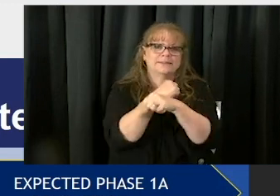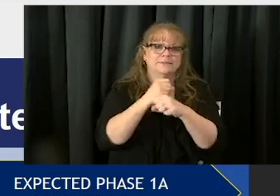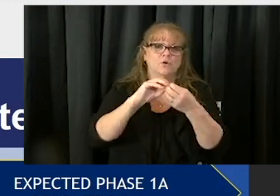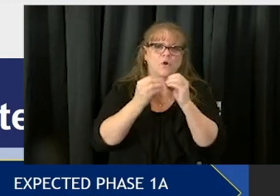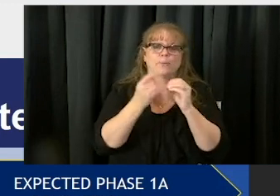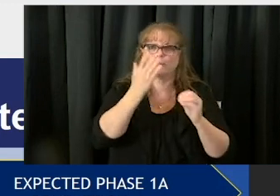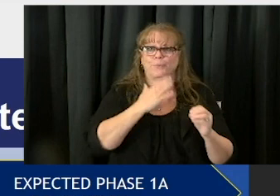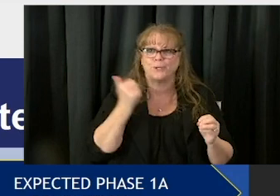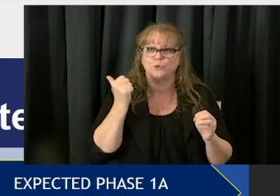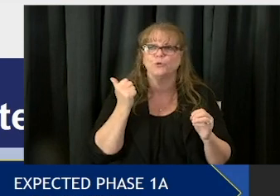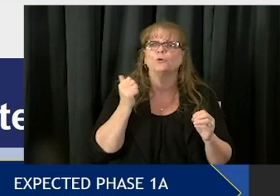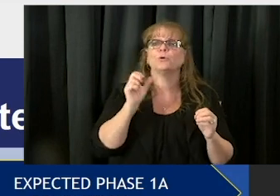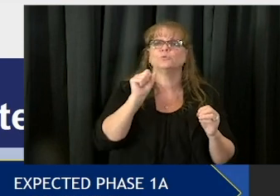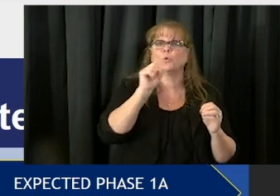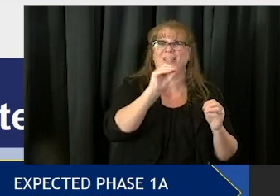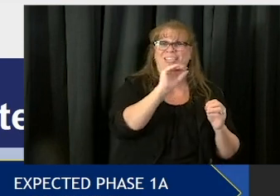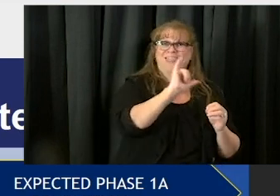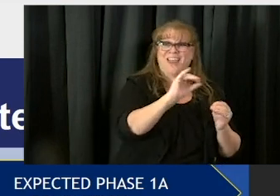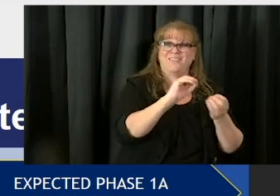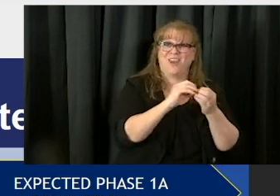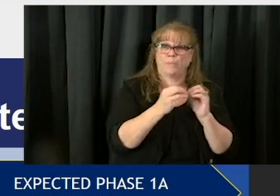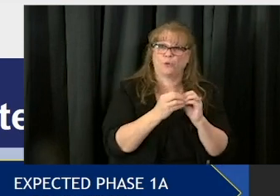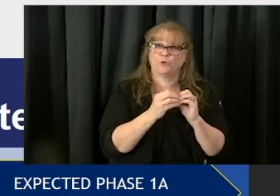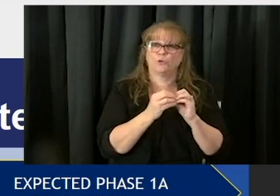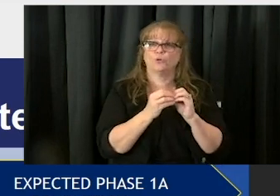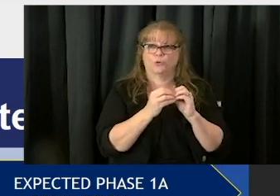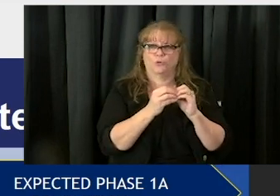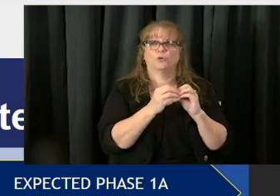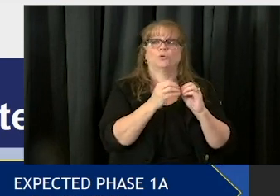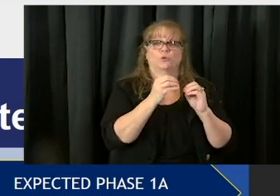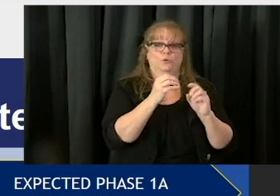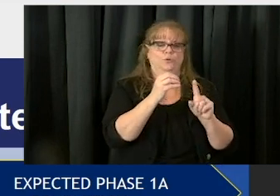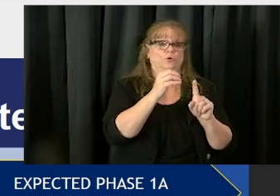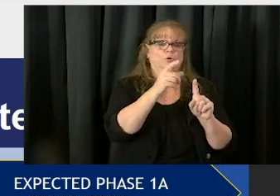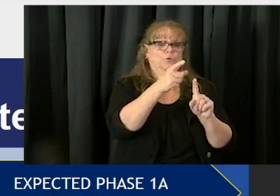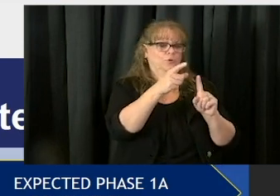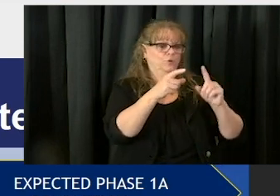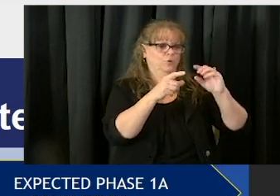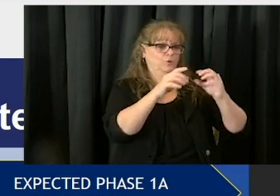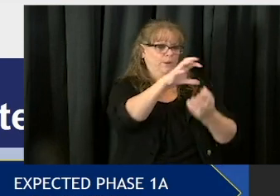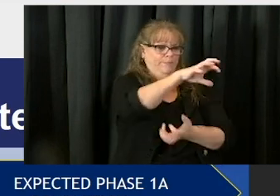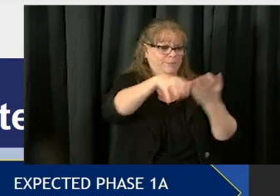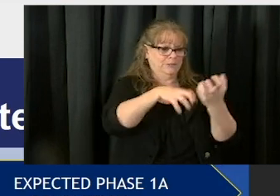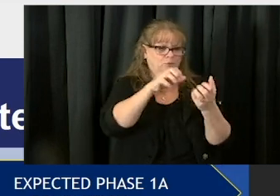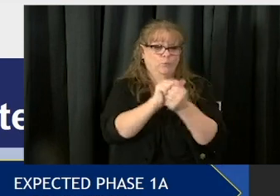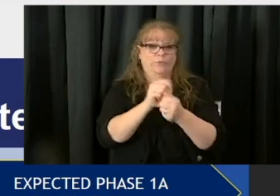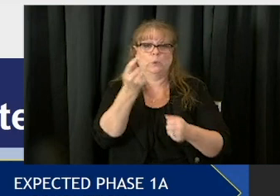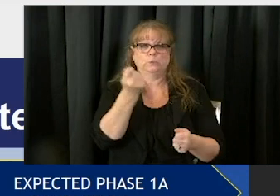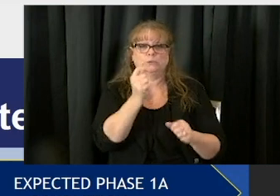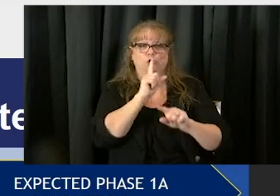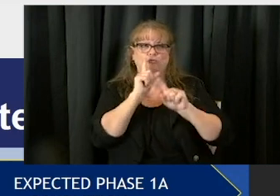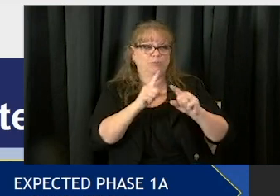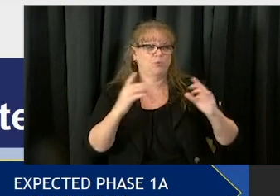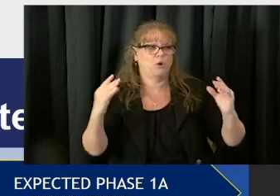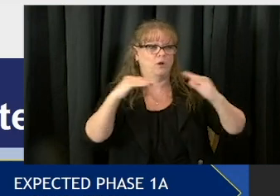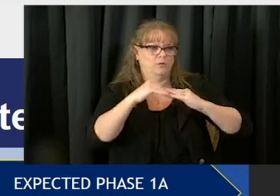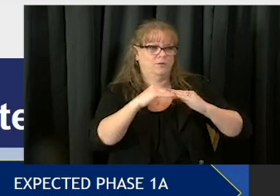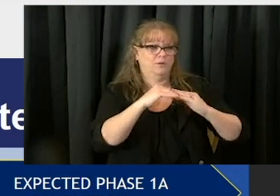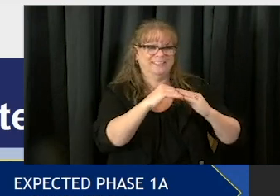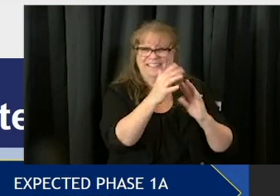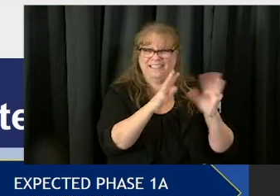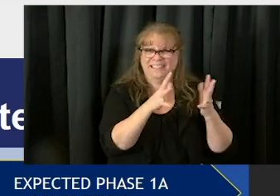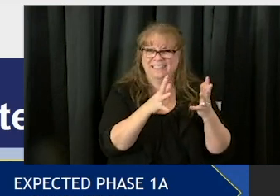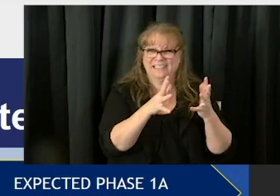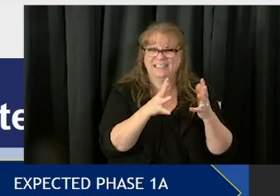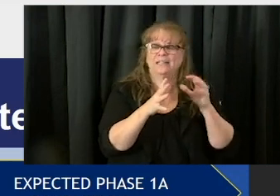always be the largest disparity Monday, Tuesday, Wednesday, the smallest disparity Sunday. But again, we pride ourselves on being